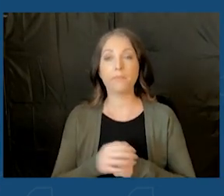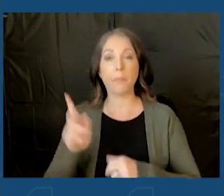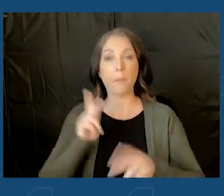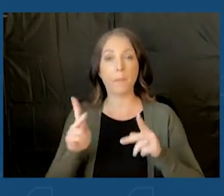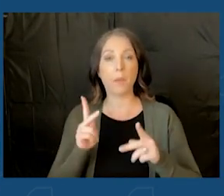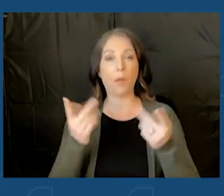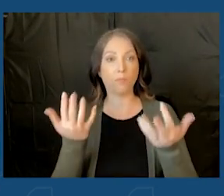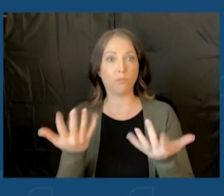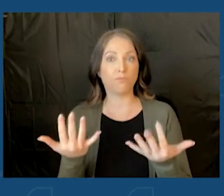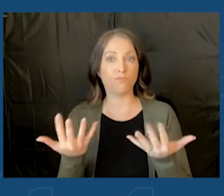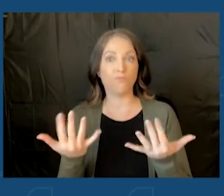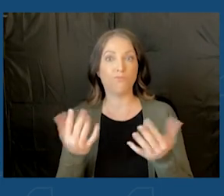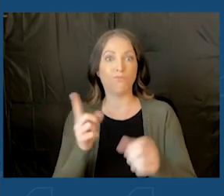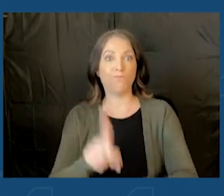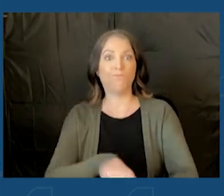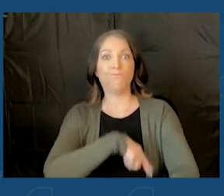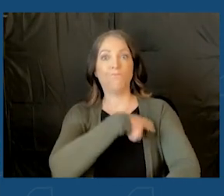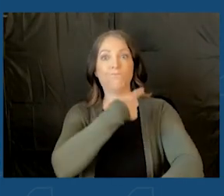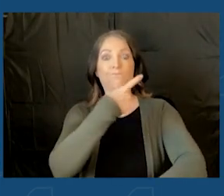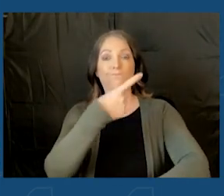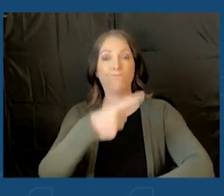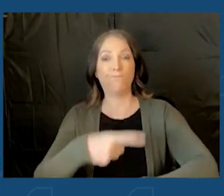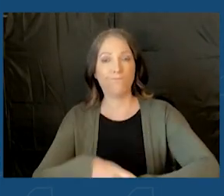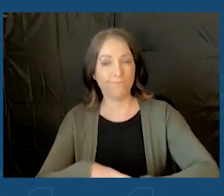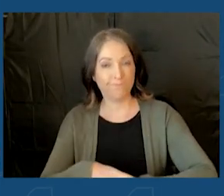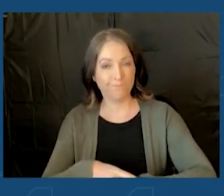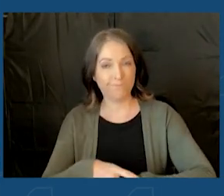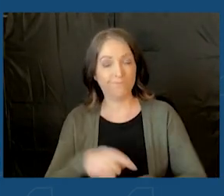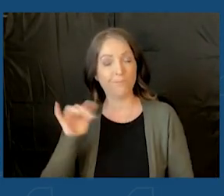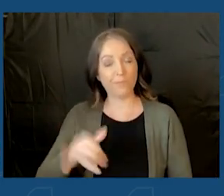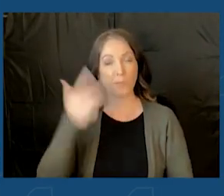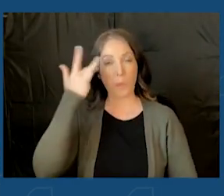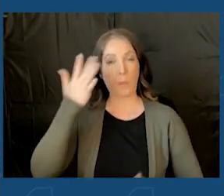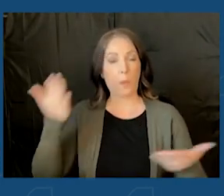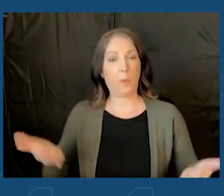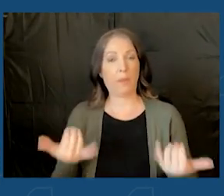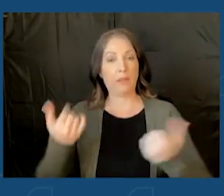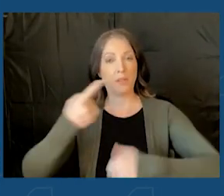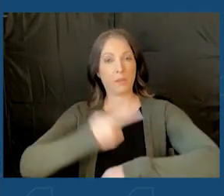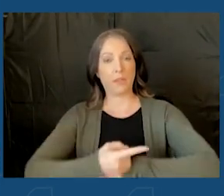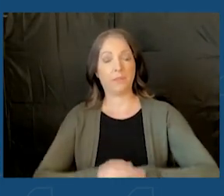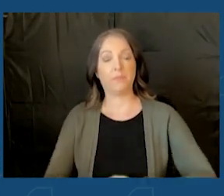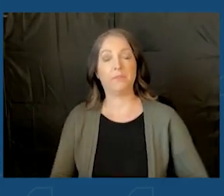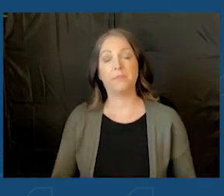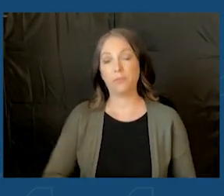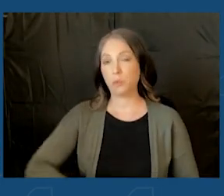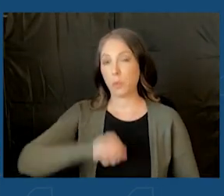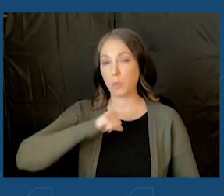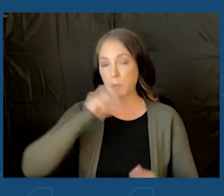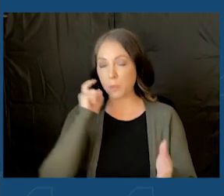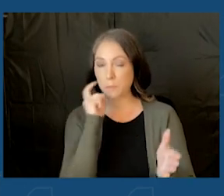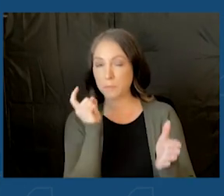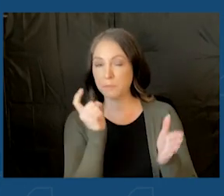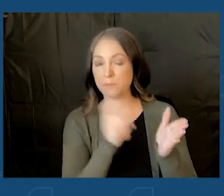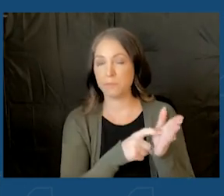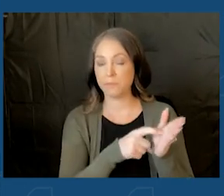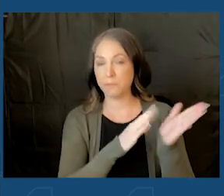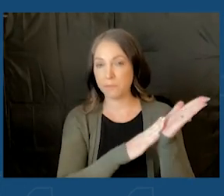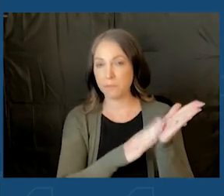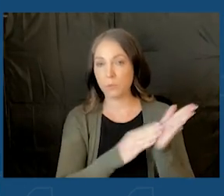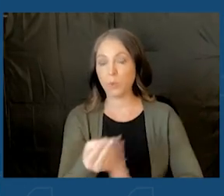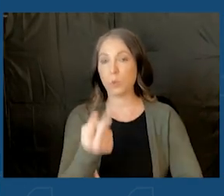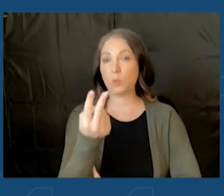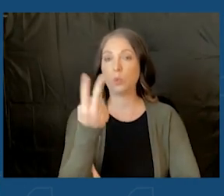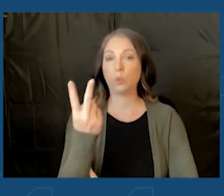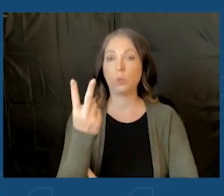enough. And that is why we are here today, and I'm very proud to recognize two outstanding public